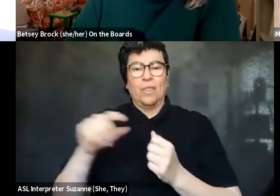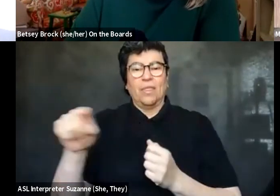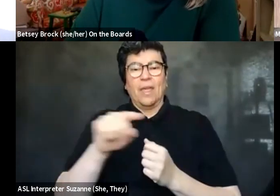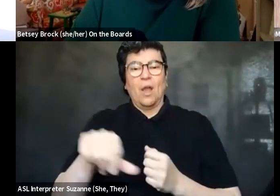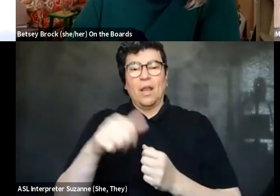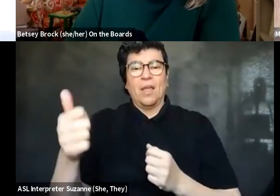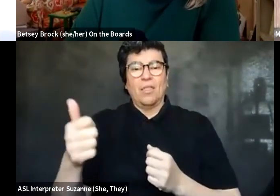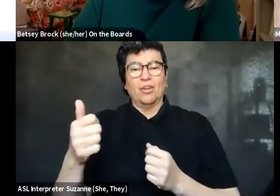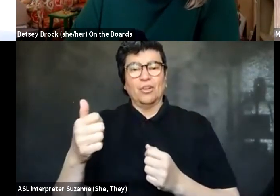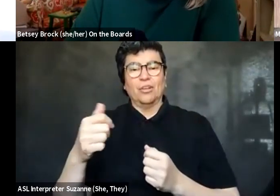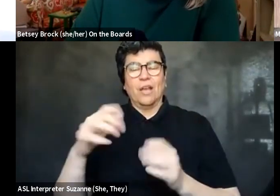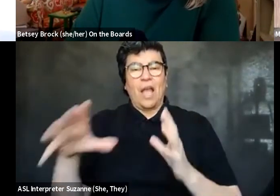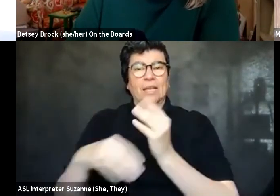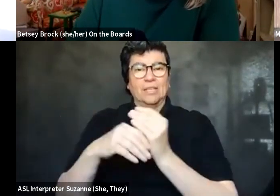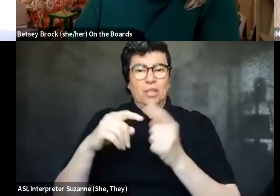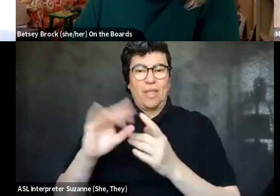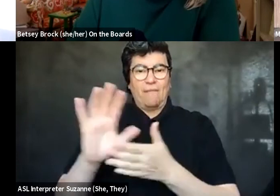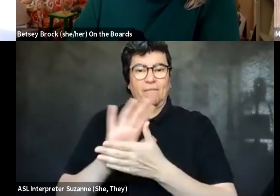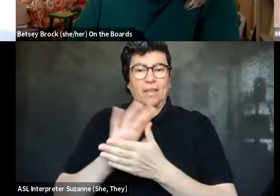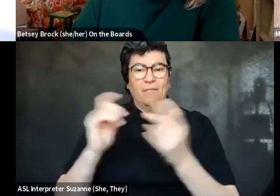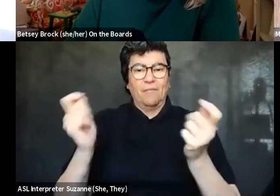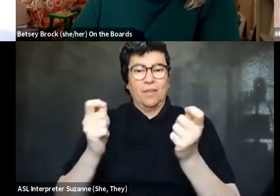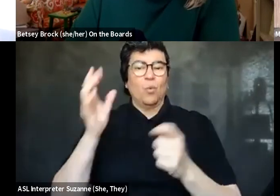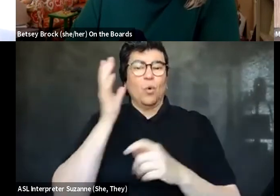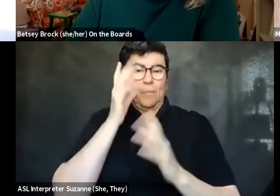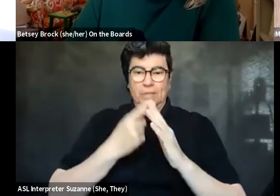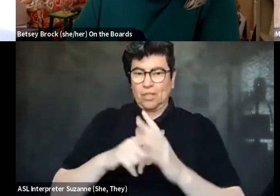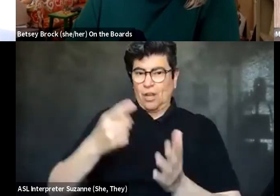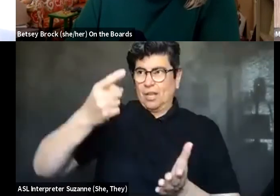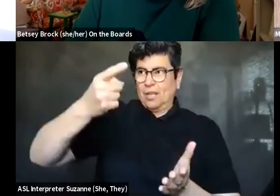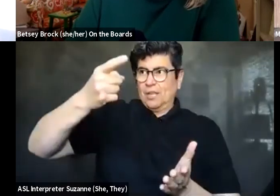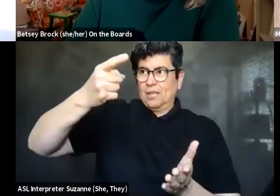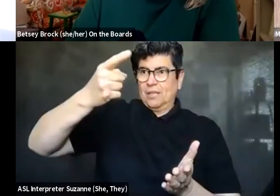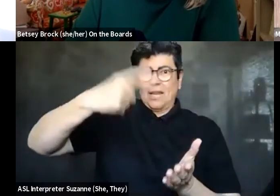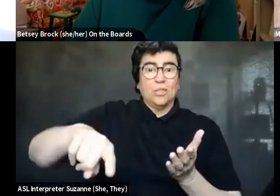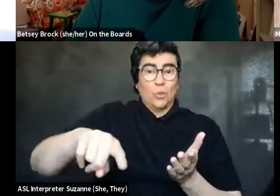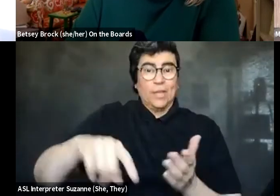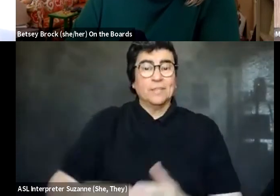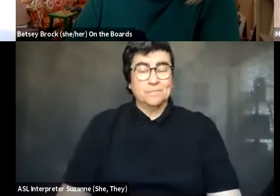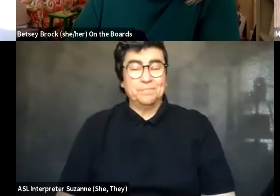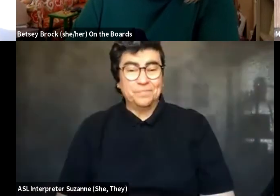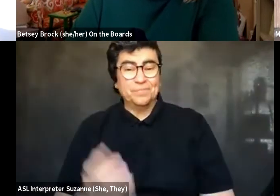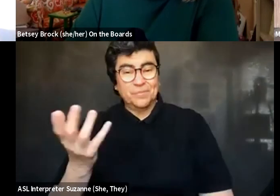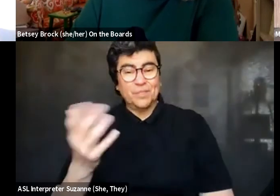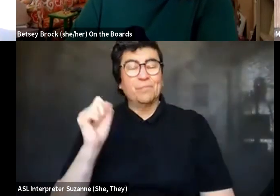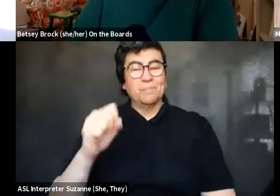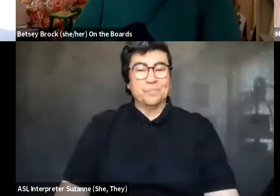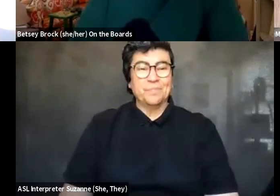another edition of the film festival, which will be starting next week. So,